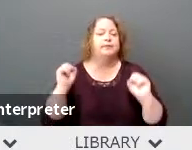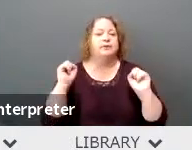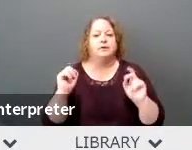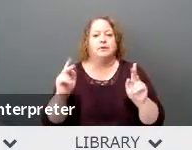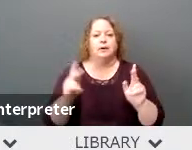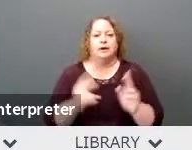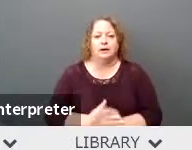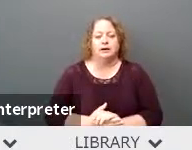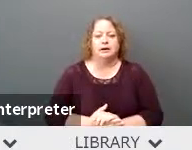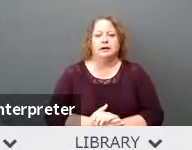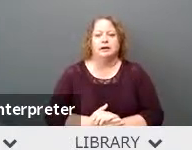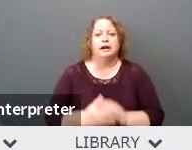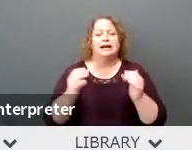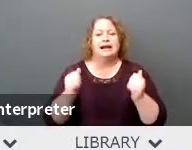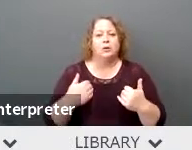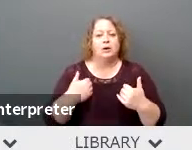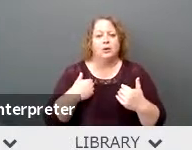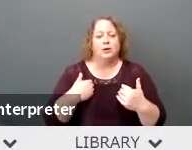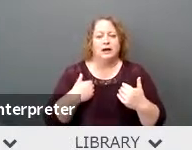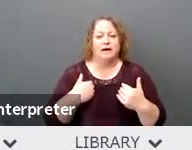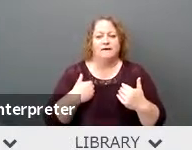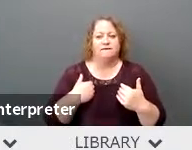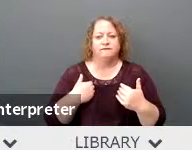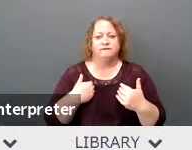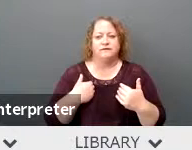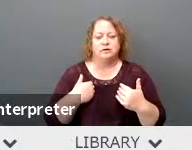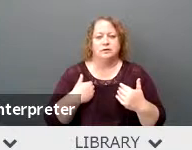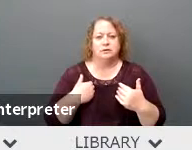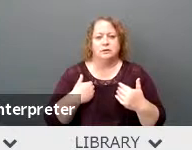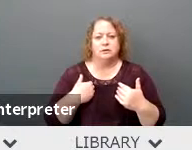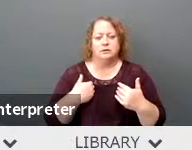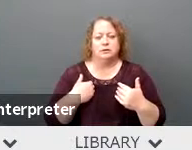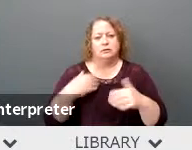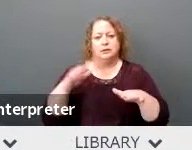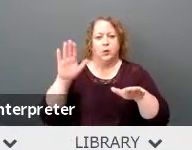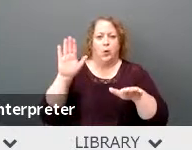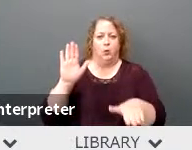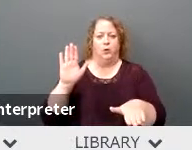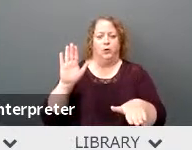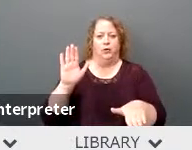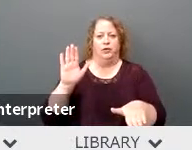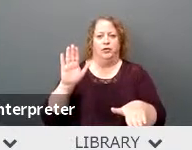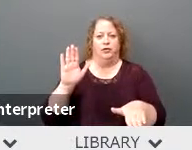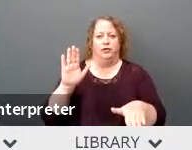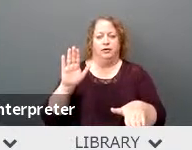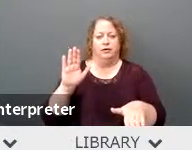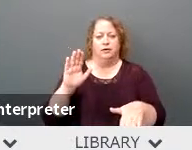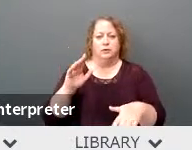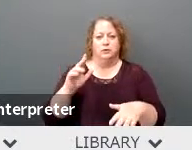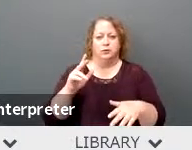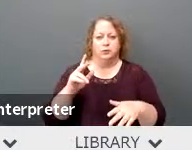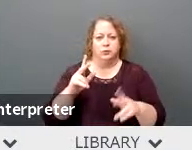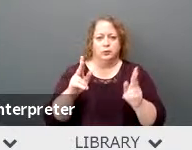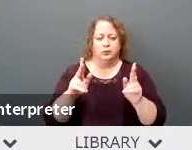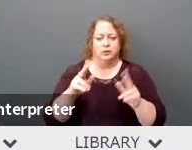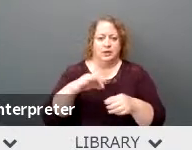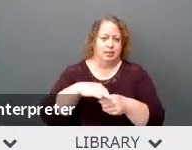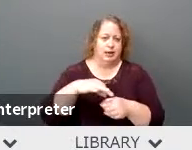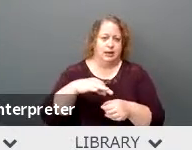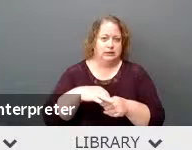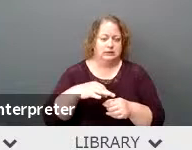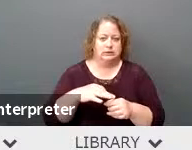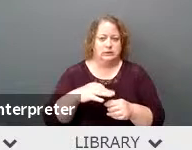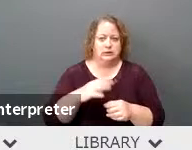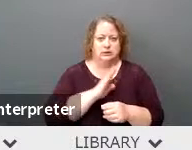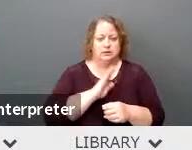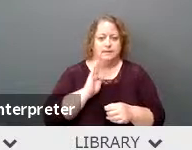right. Now, can we have an administration of the oath to all our elected officials?